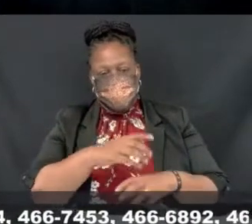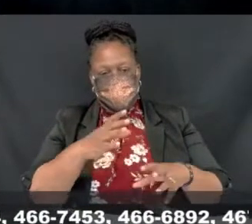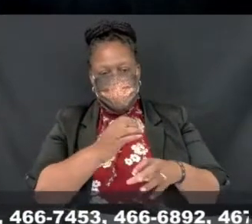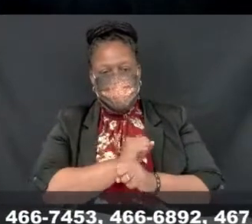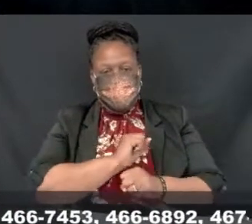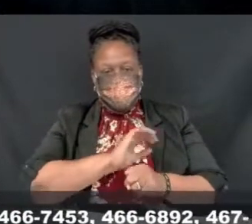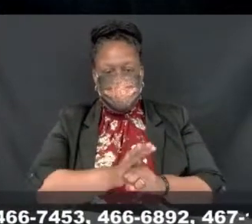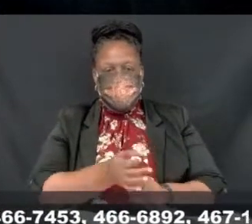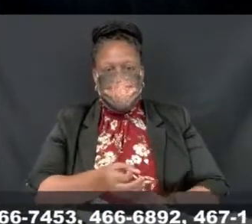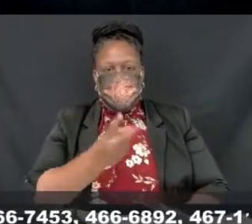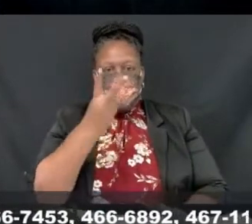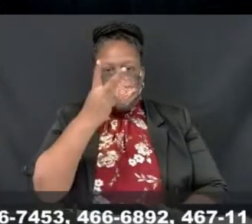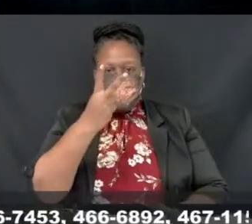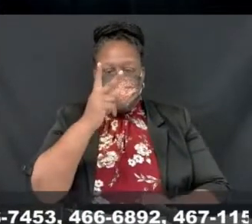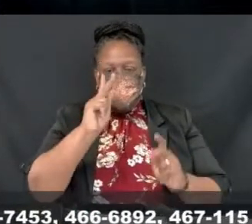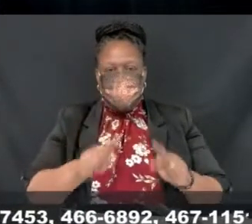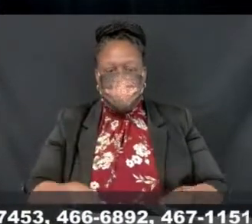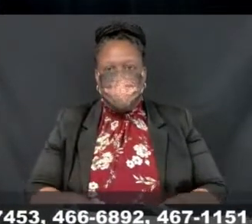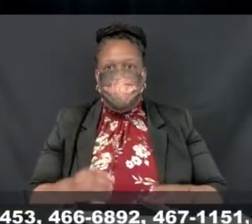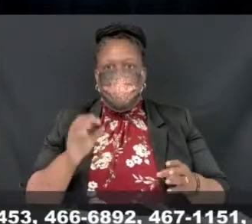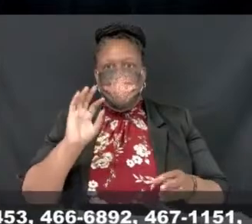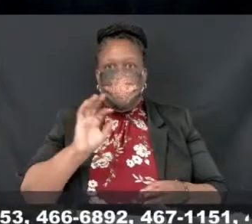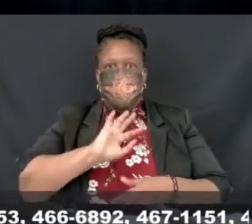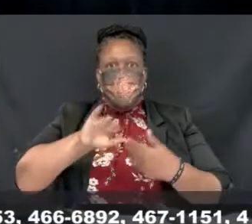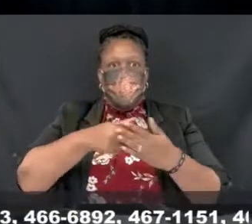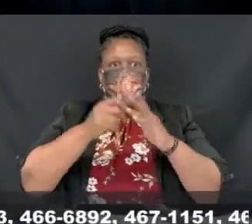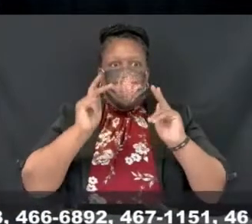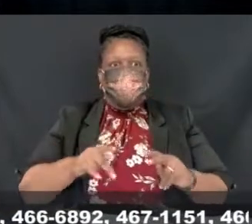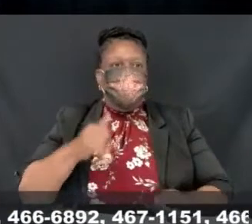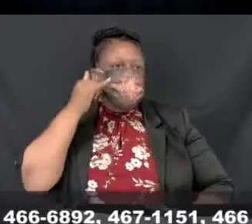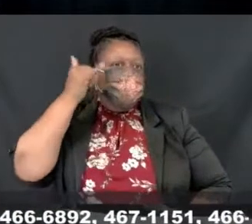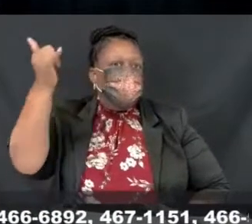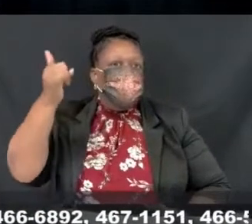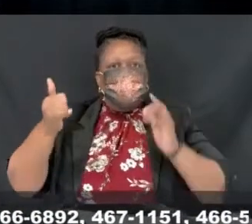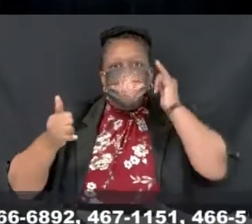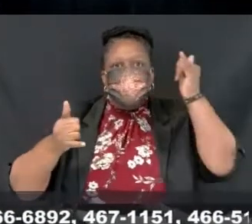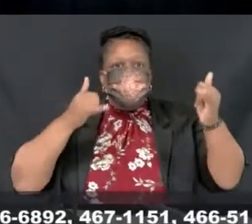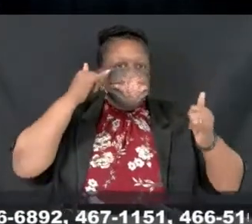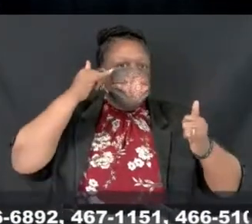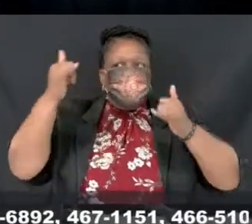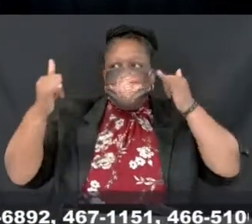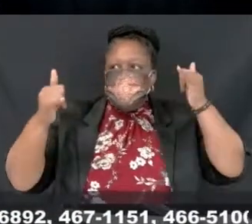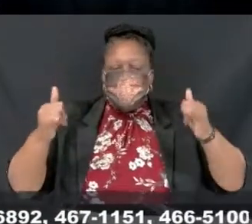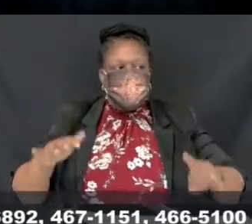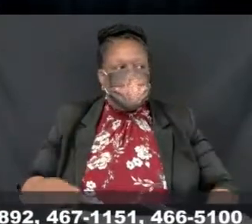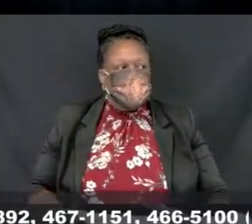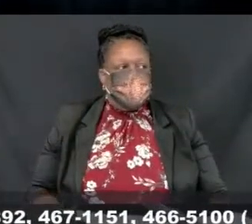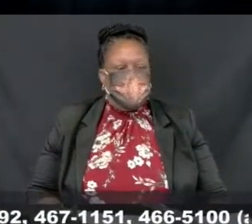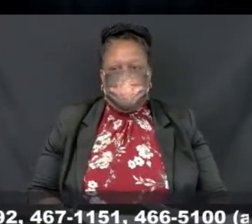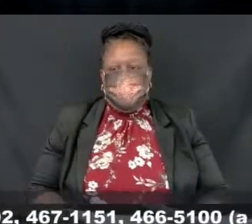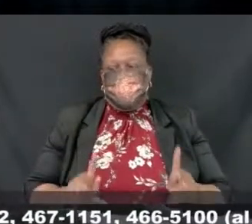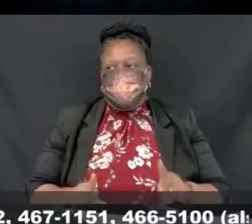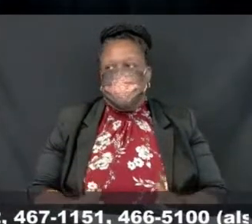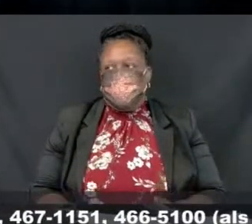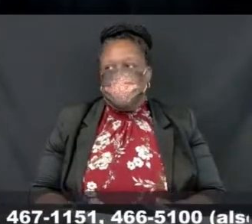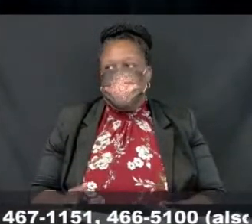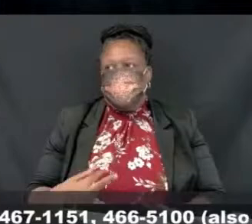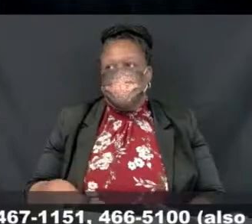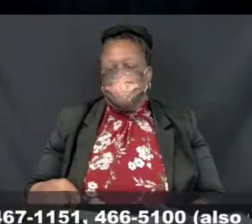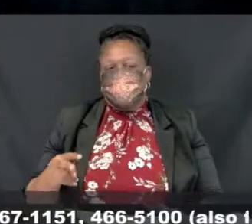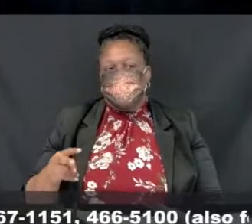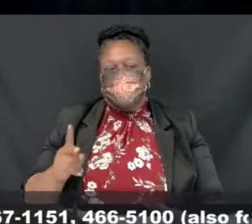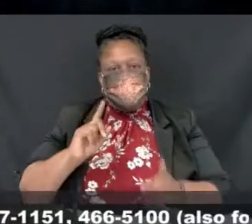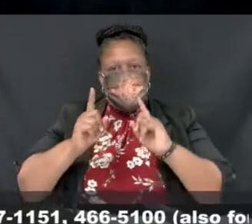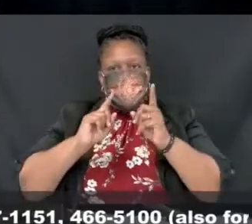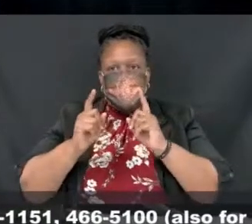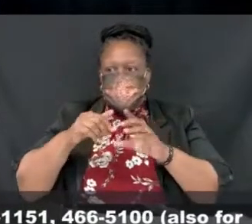2 cases, but everybody calling. I remember getting calls. CMO and I were making a presentation at Public Works, to the Public Works, the Ministry